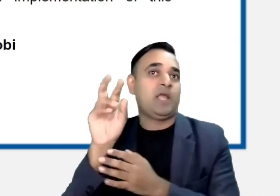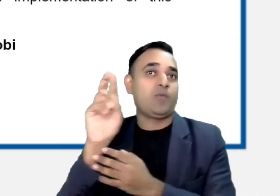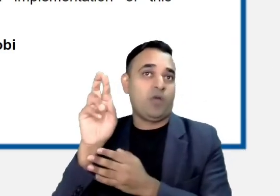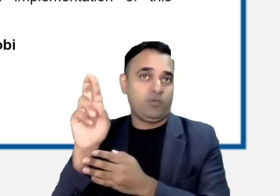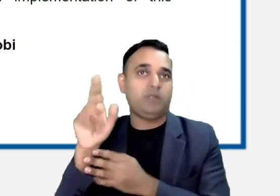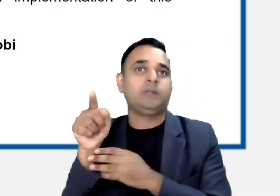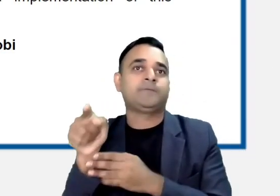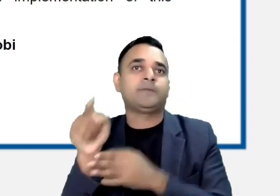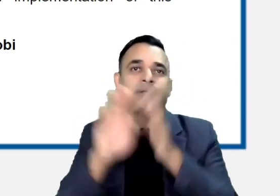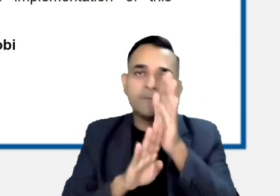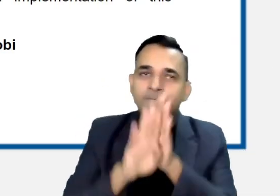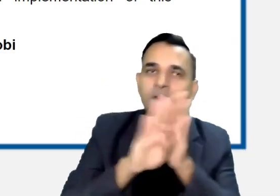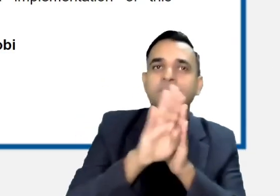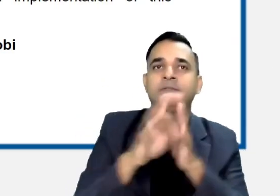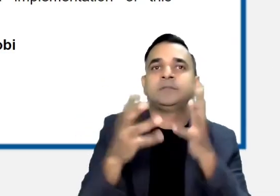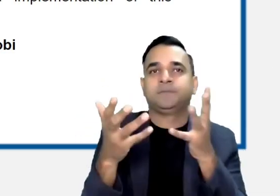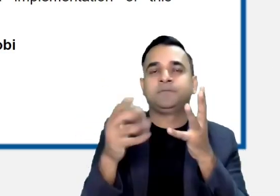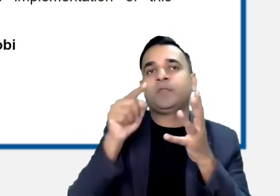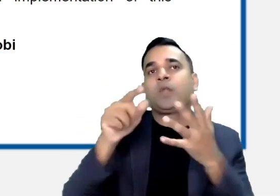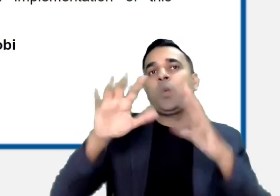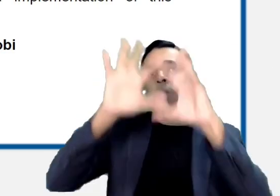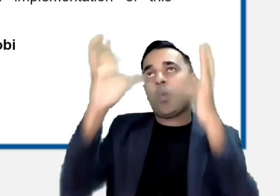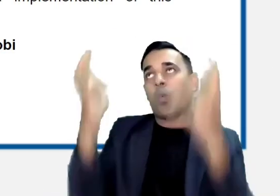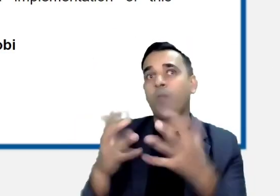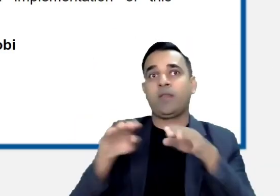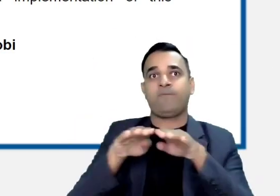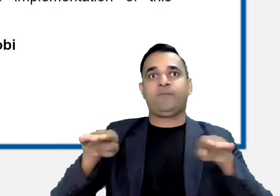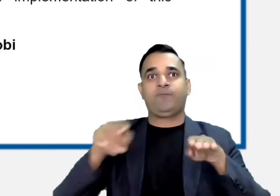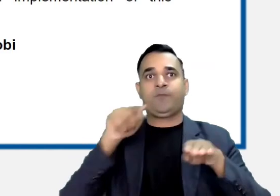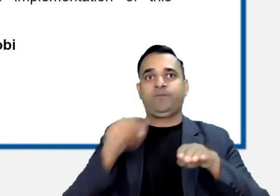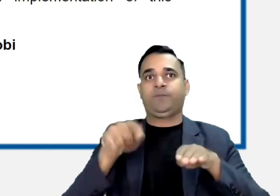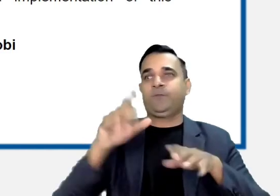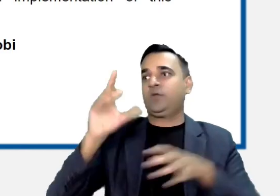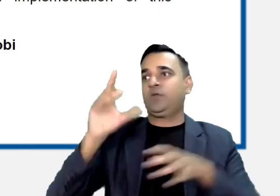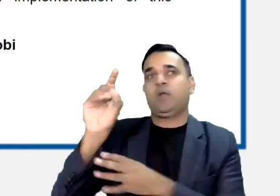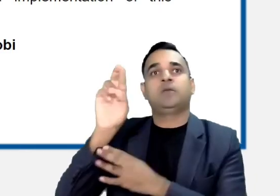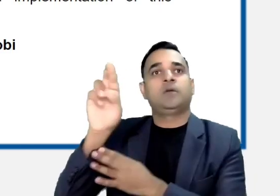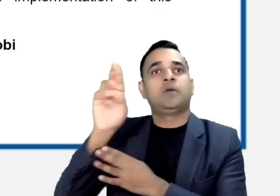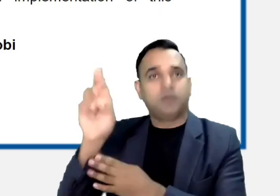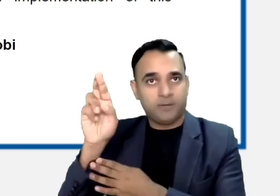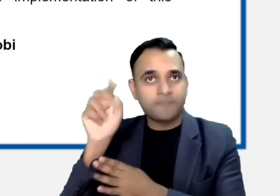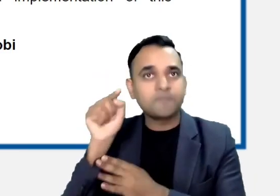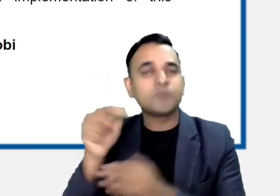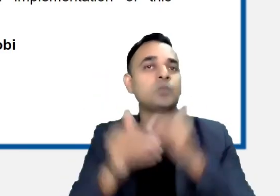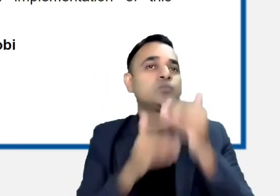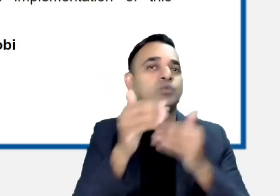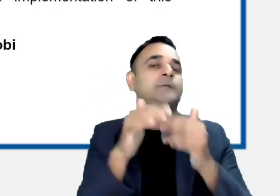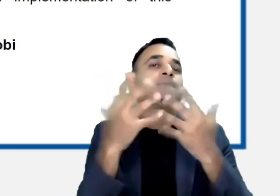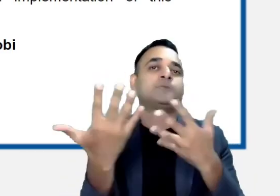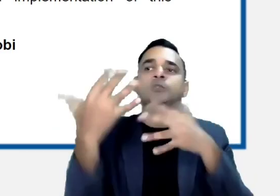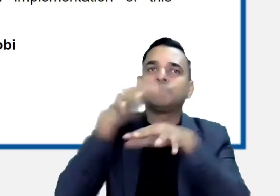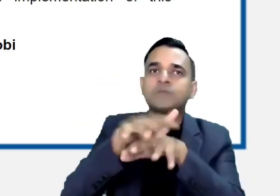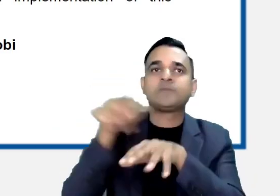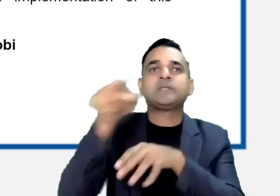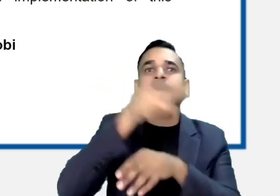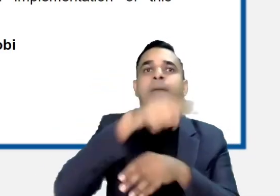the government of the Republic of Kenya as the chair of the 8th Africa Regional Platform and the 7th High-Level Meeting on Disaster Risk Reduction